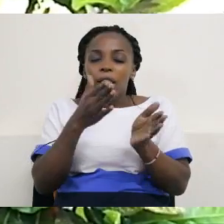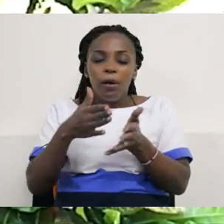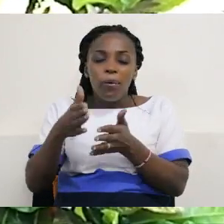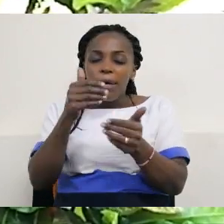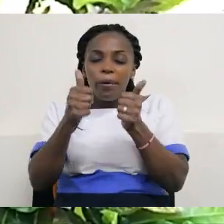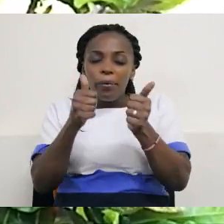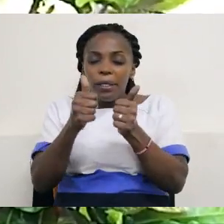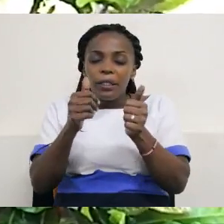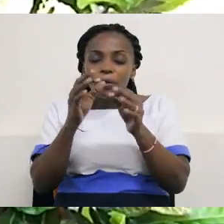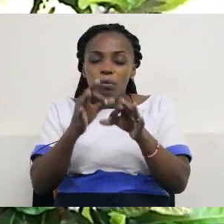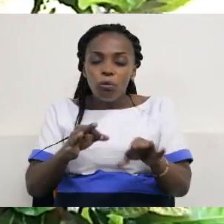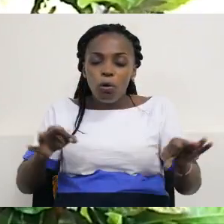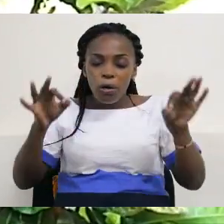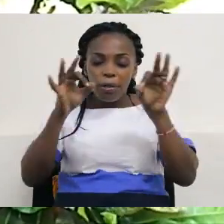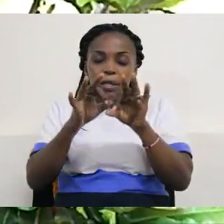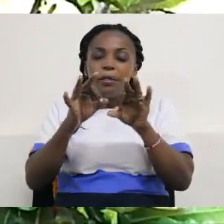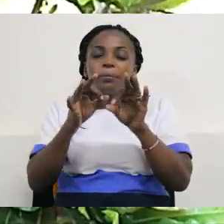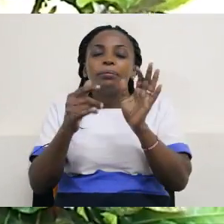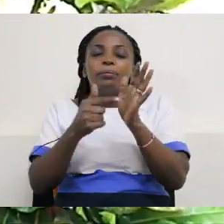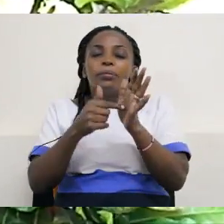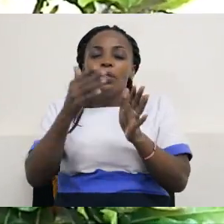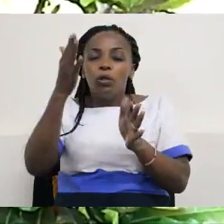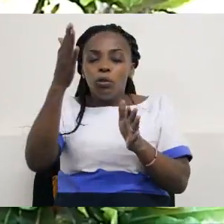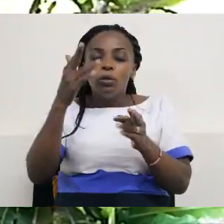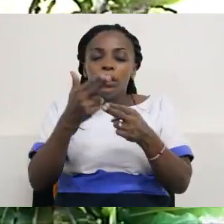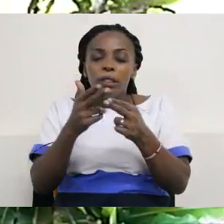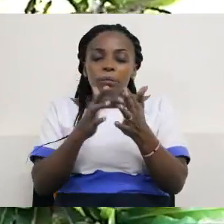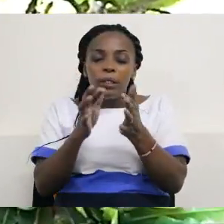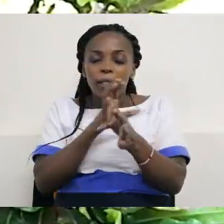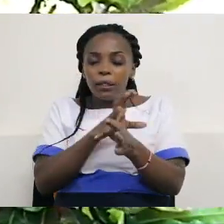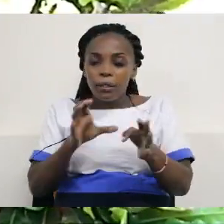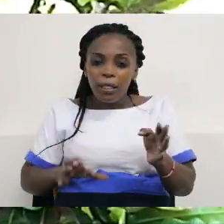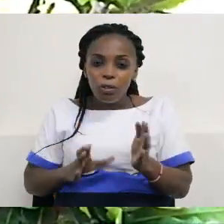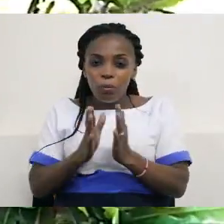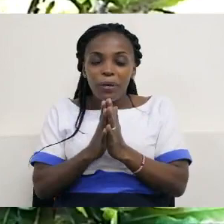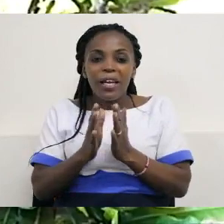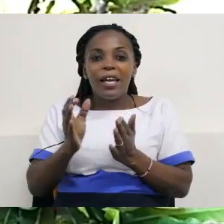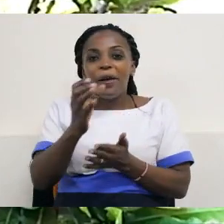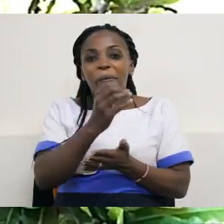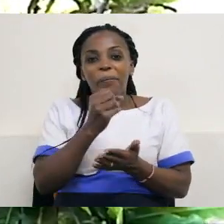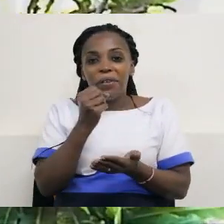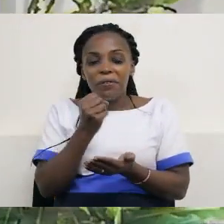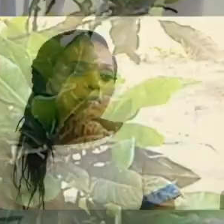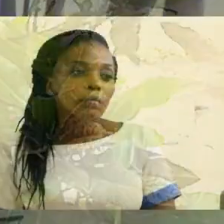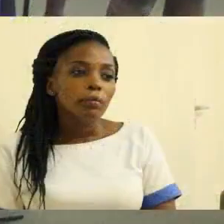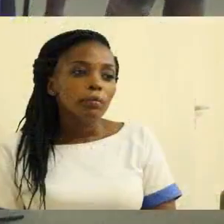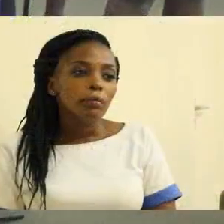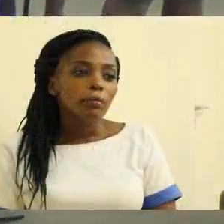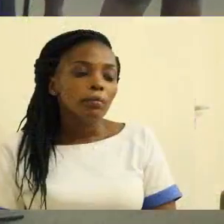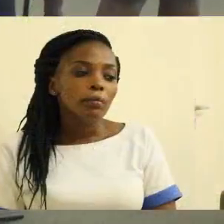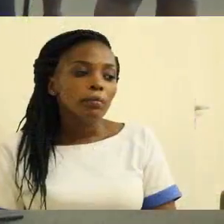that is worthy of the revelation of you. In Jesus' name we pray. Amen.